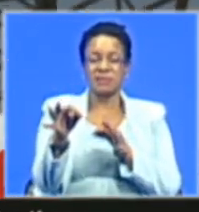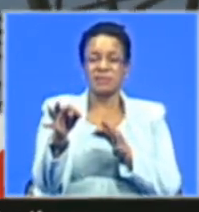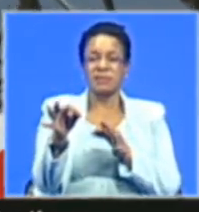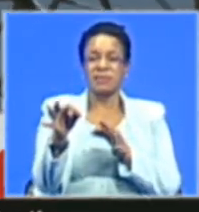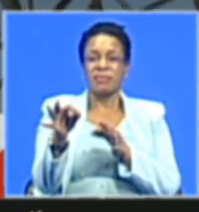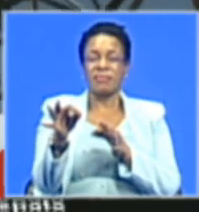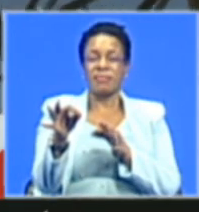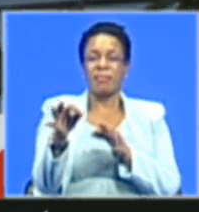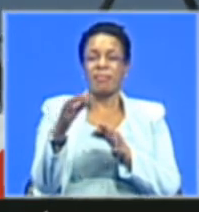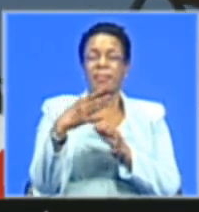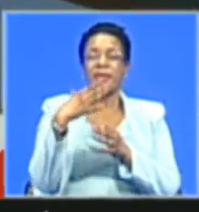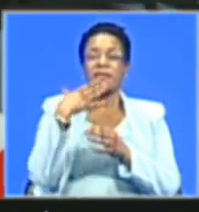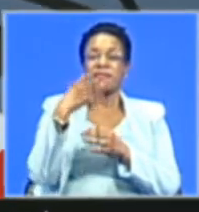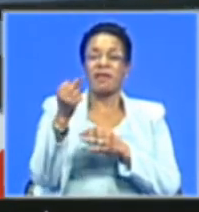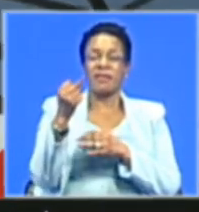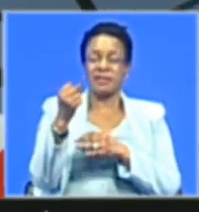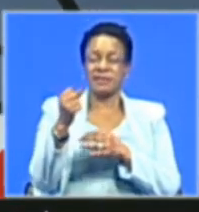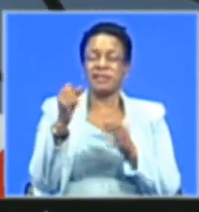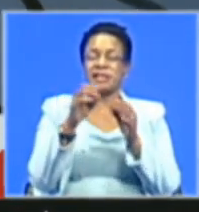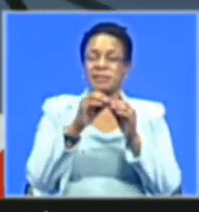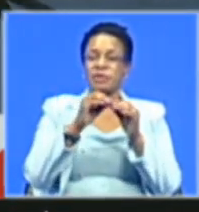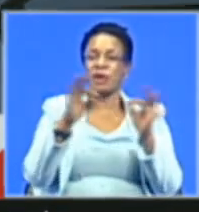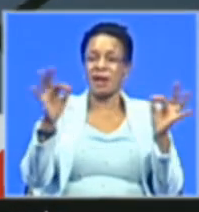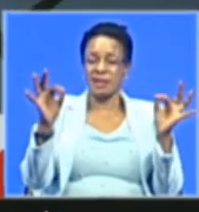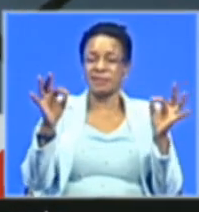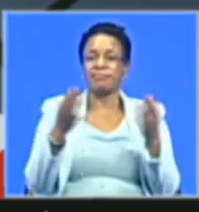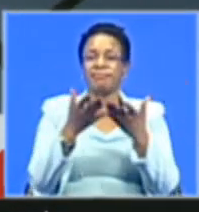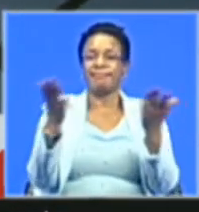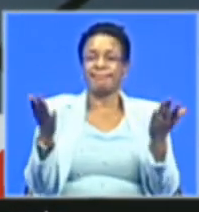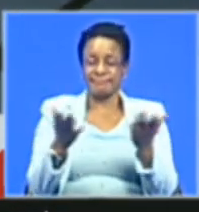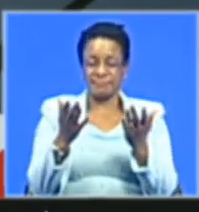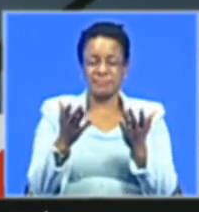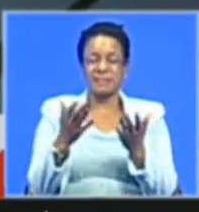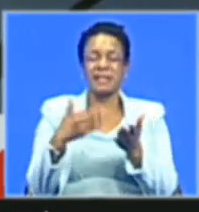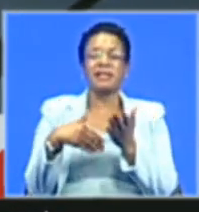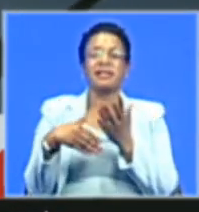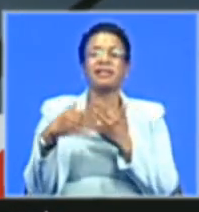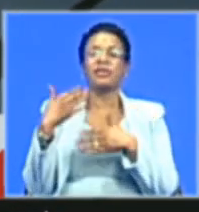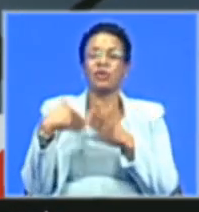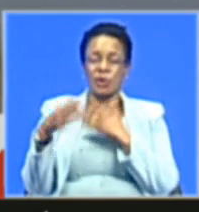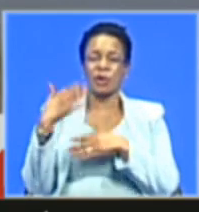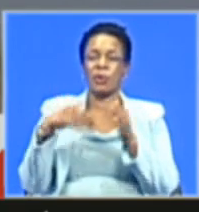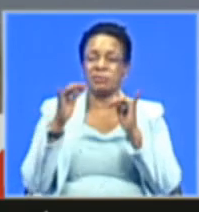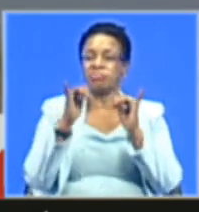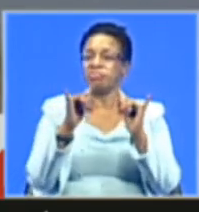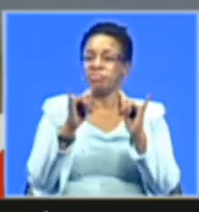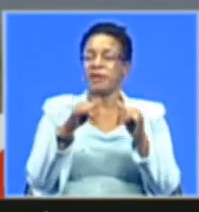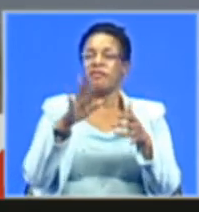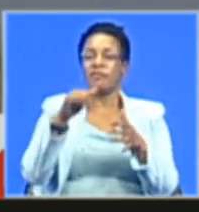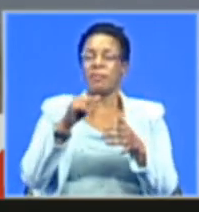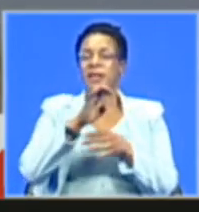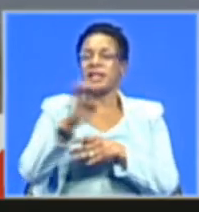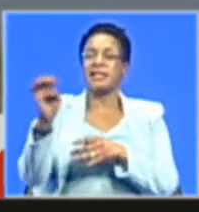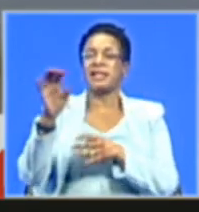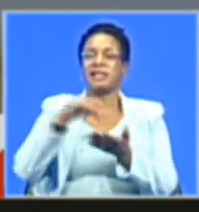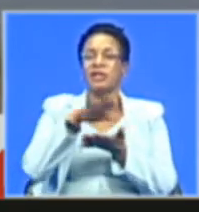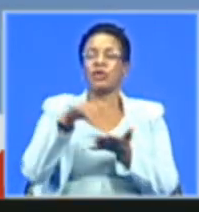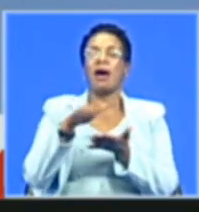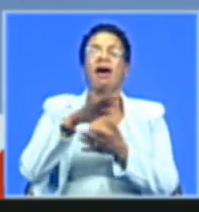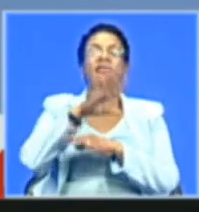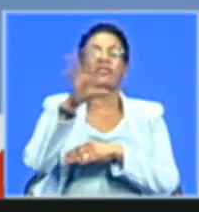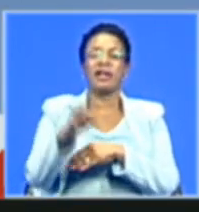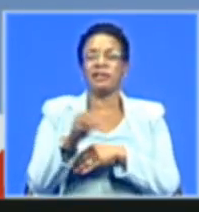The 500 kV transmission line being put up is historic since it is the first line of such magnitude in the East and Central African